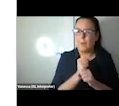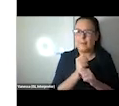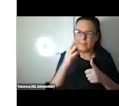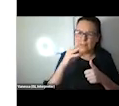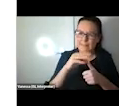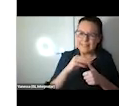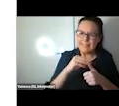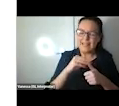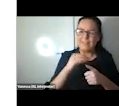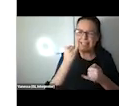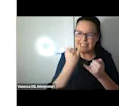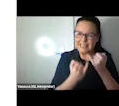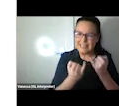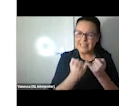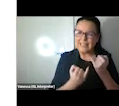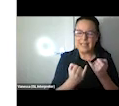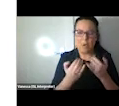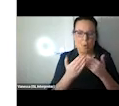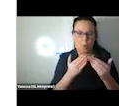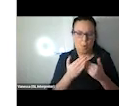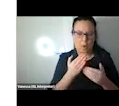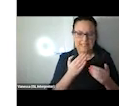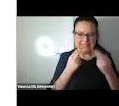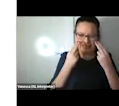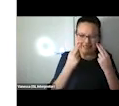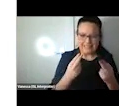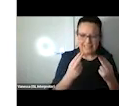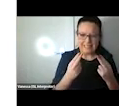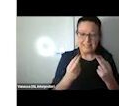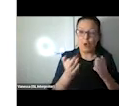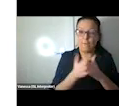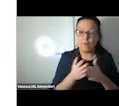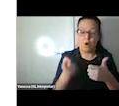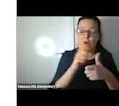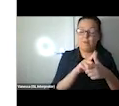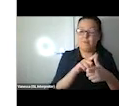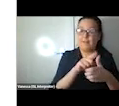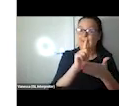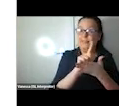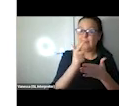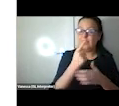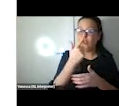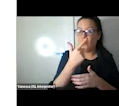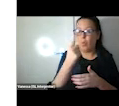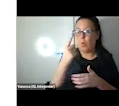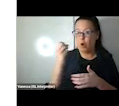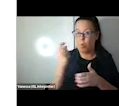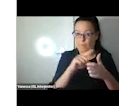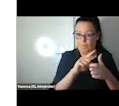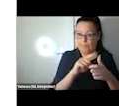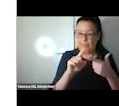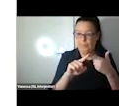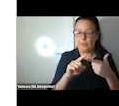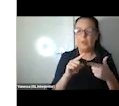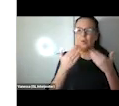detailed criteria given to fulfill the requirements in 17210. And again, in that document, you now